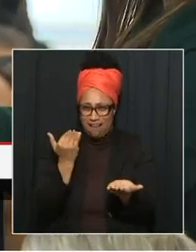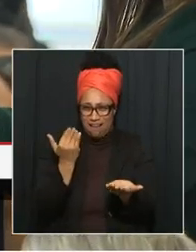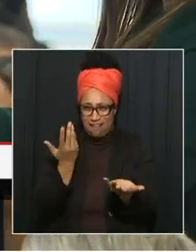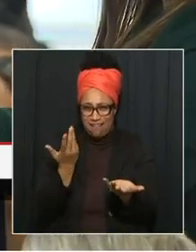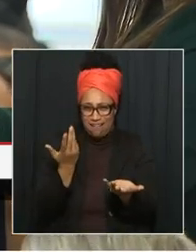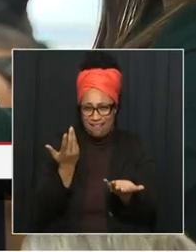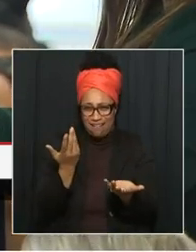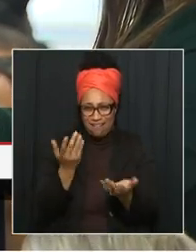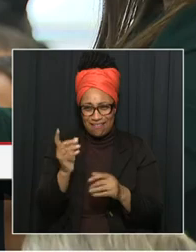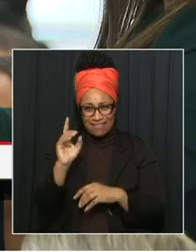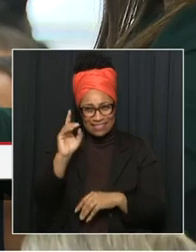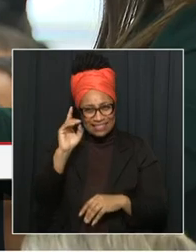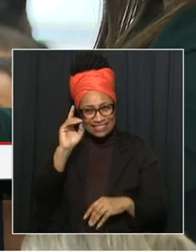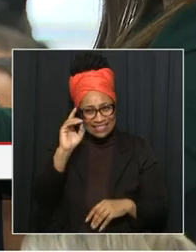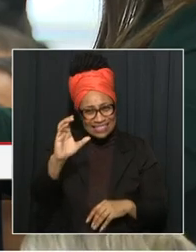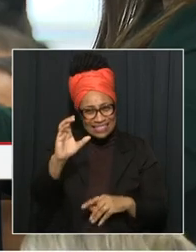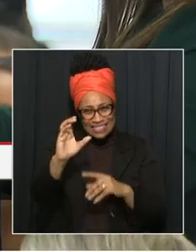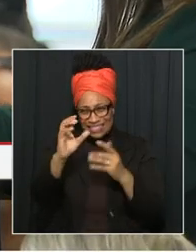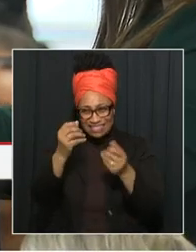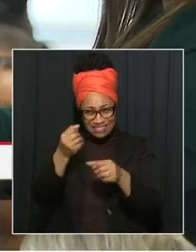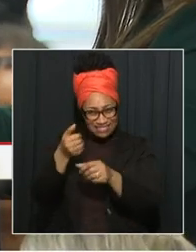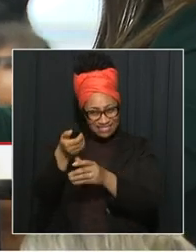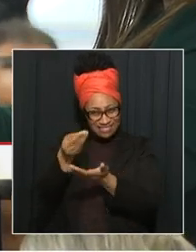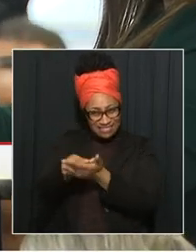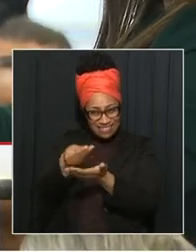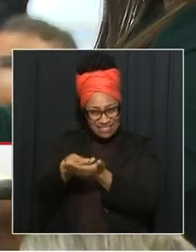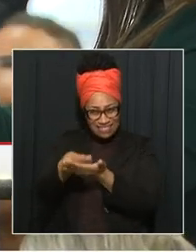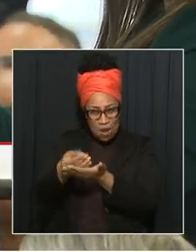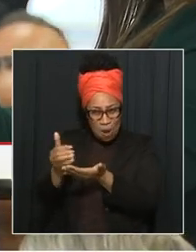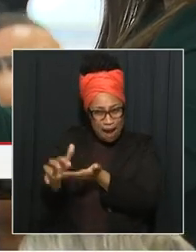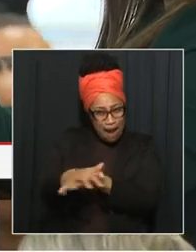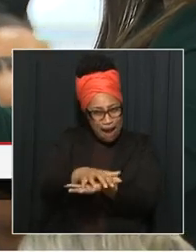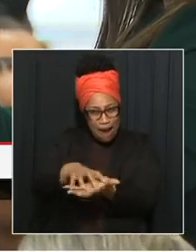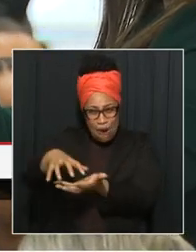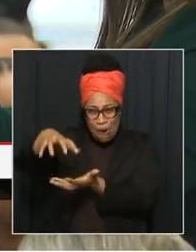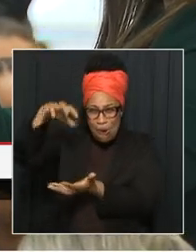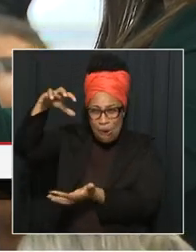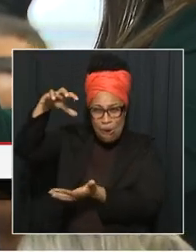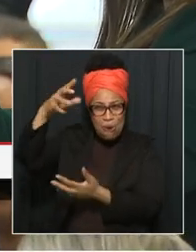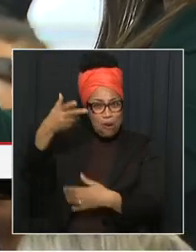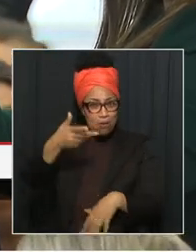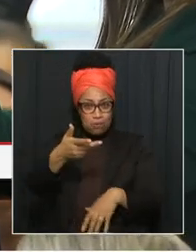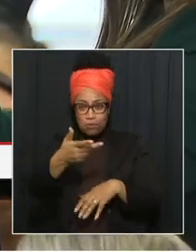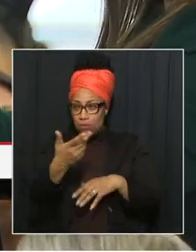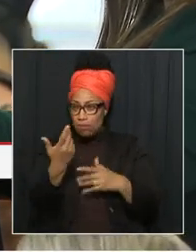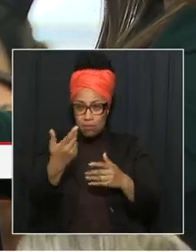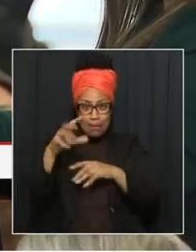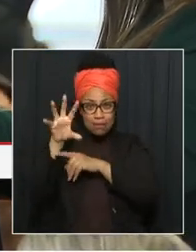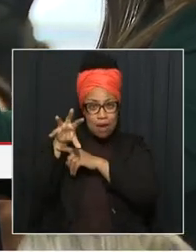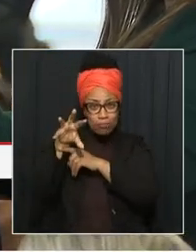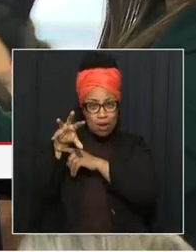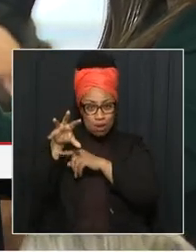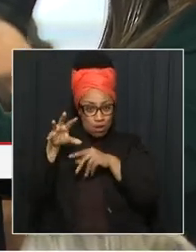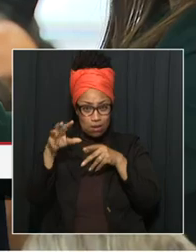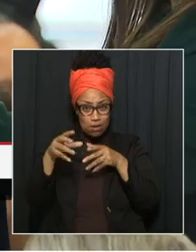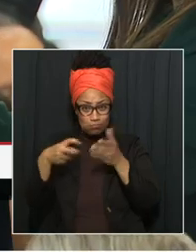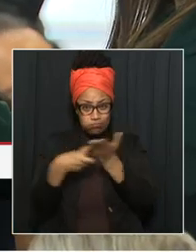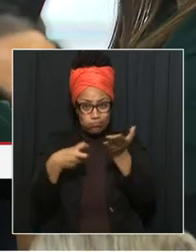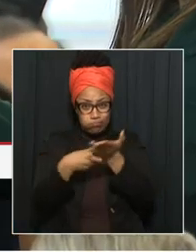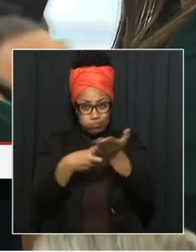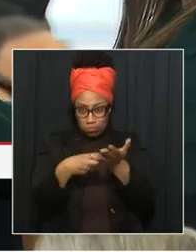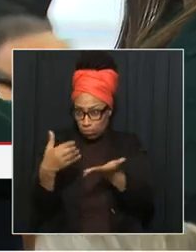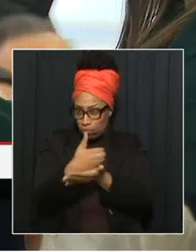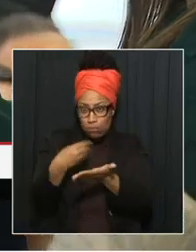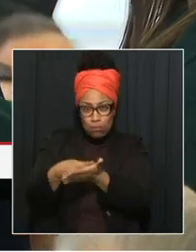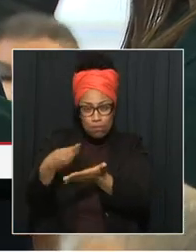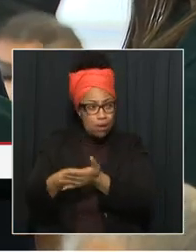of money off of these cameras, off of the gambling? They told